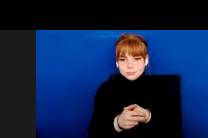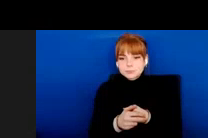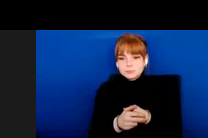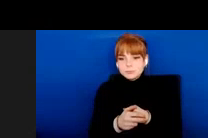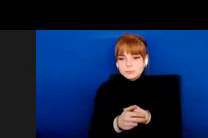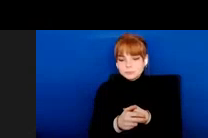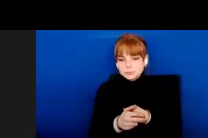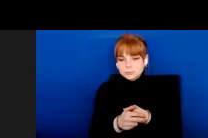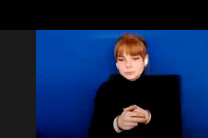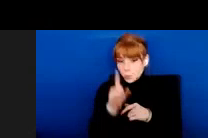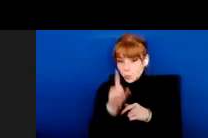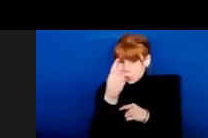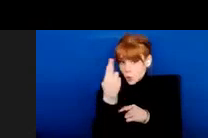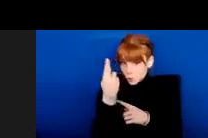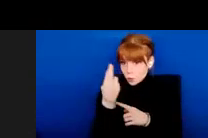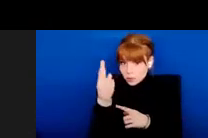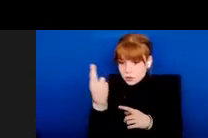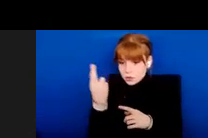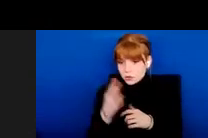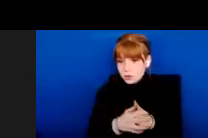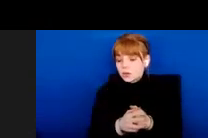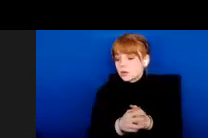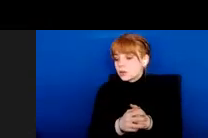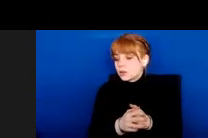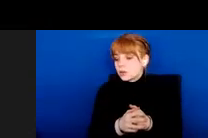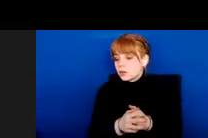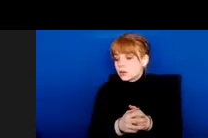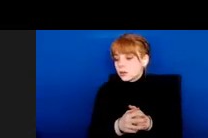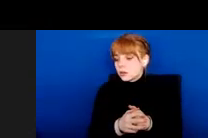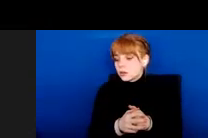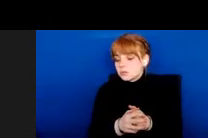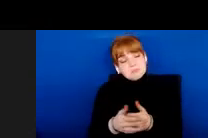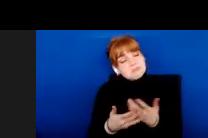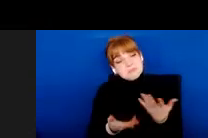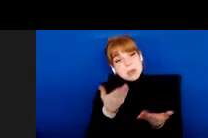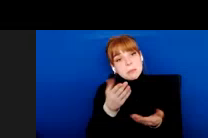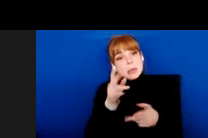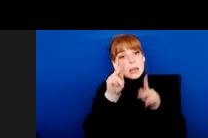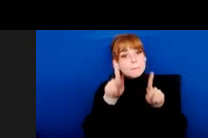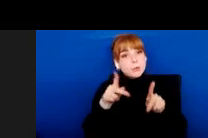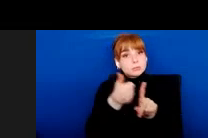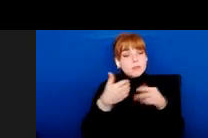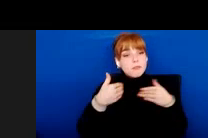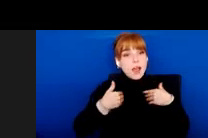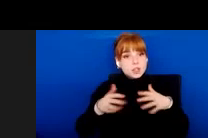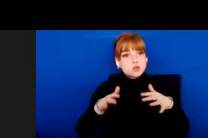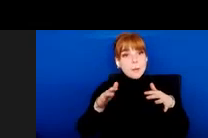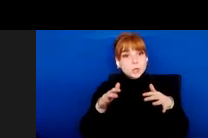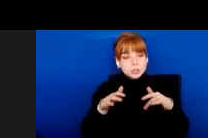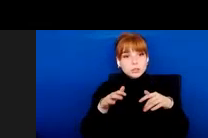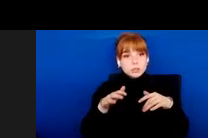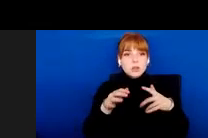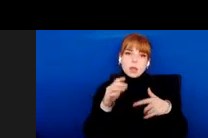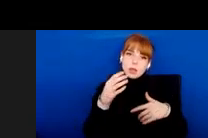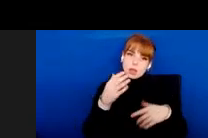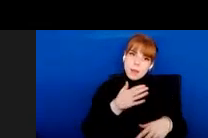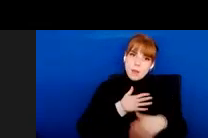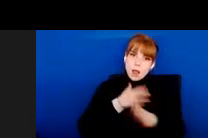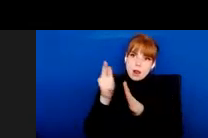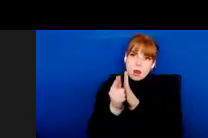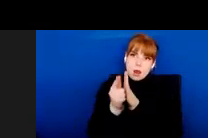reason for this is maybe people who have tremors. One of my parents and one of my in-laws have pretty significant tremors in their